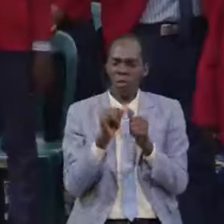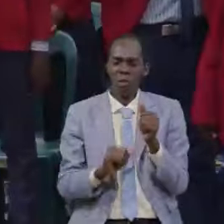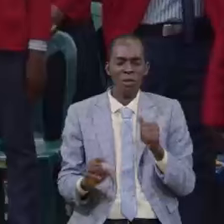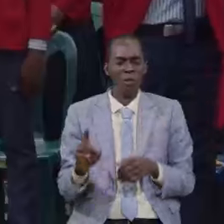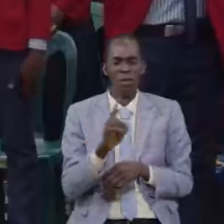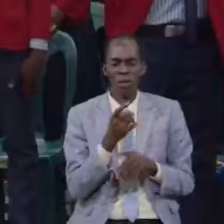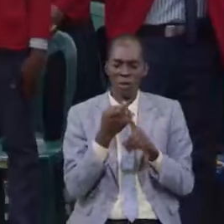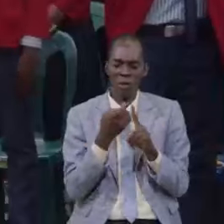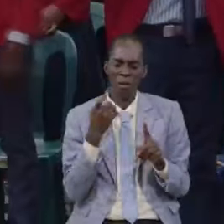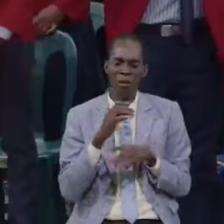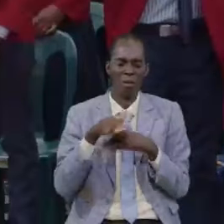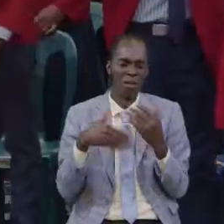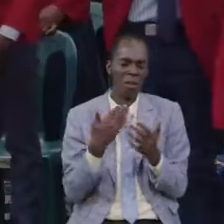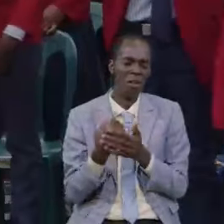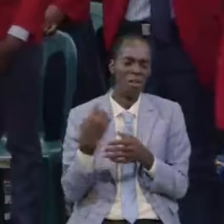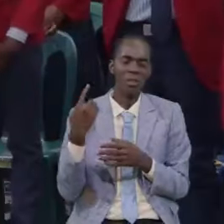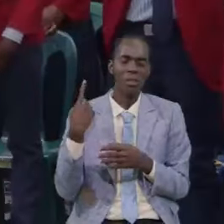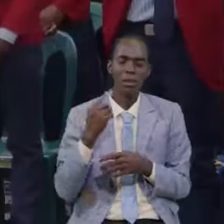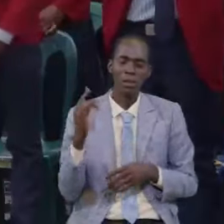eternity until today,